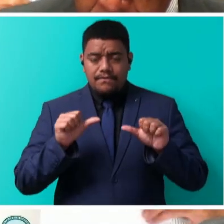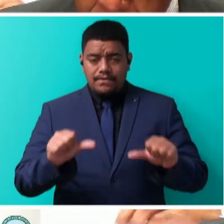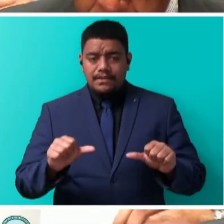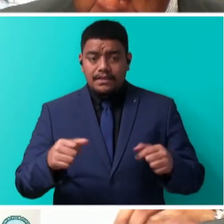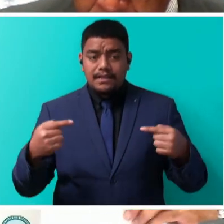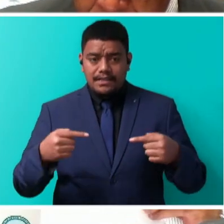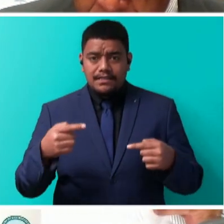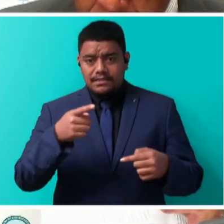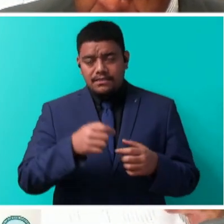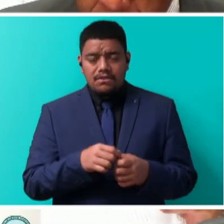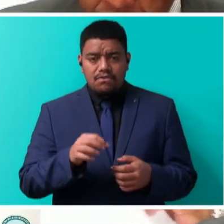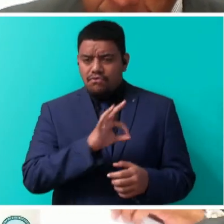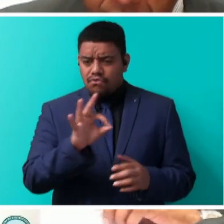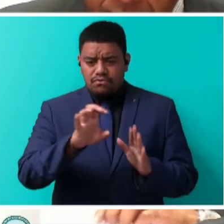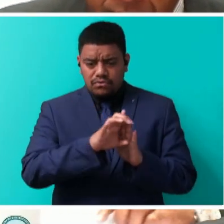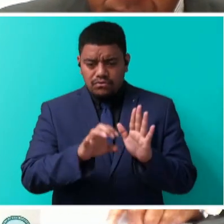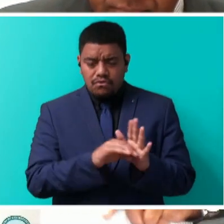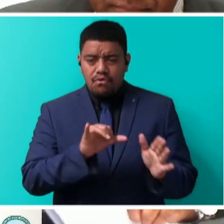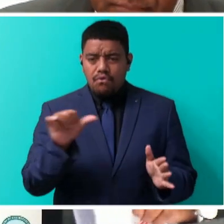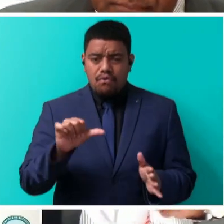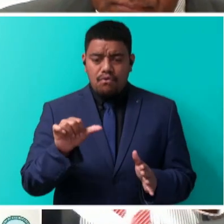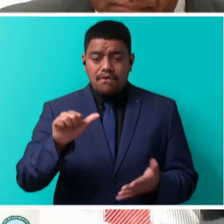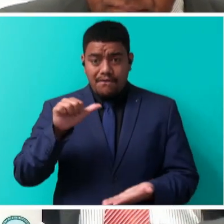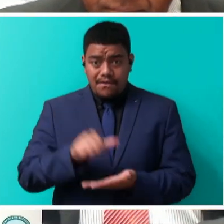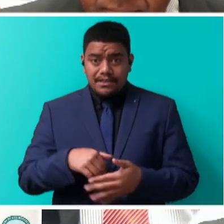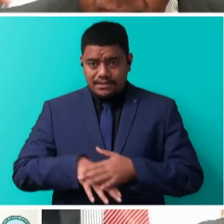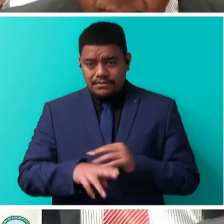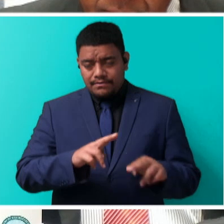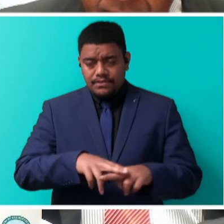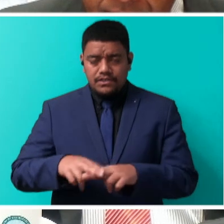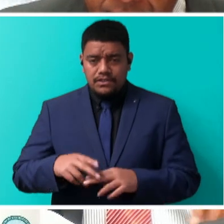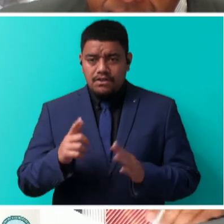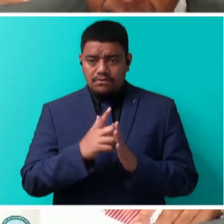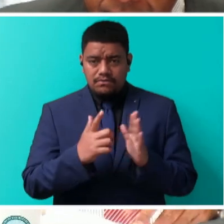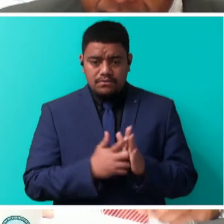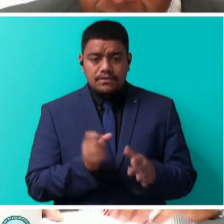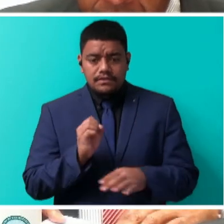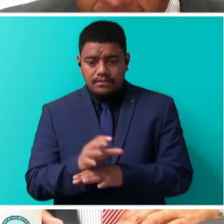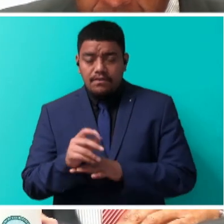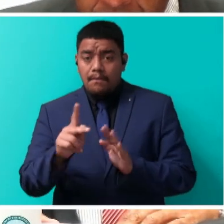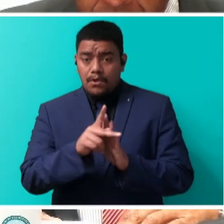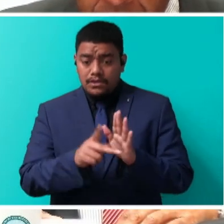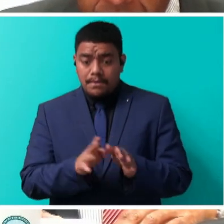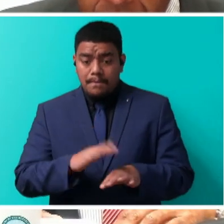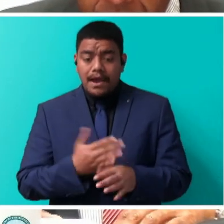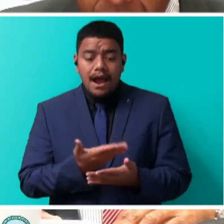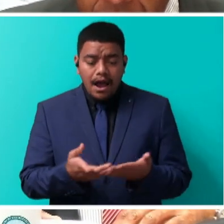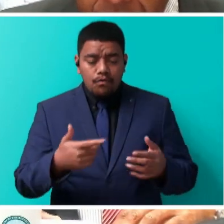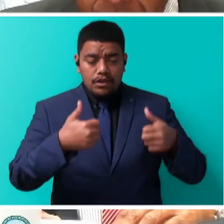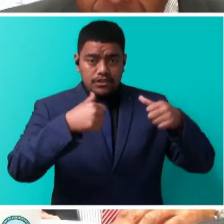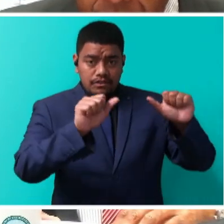against unconstitutional or rights-infringing legislation, often advising policymakers on how to achieve their